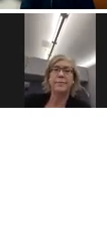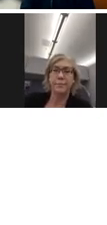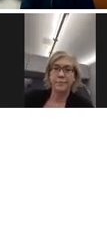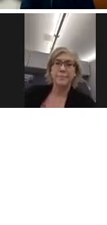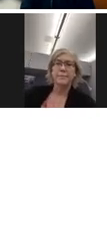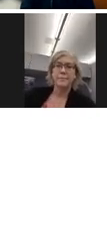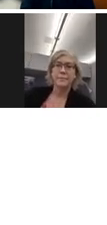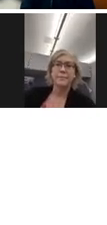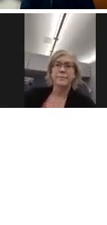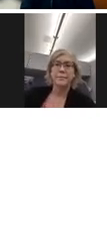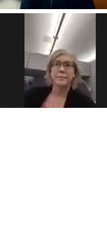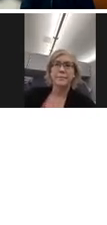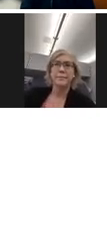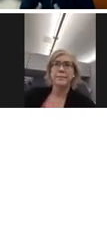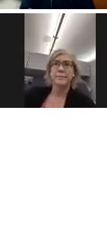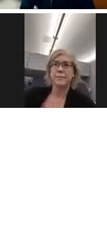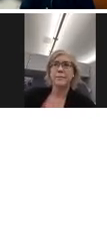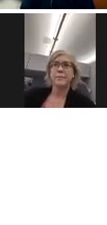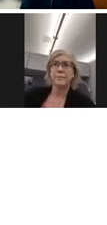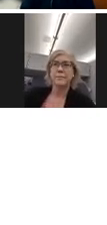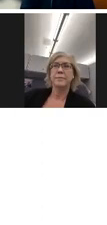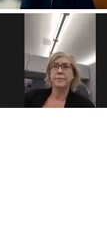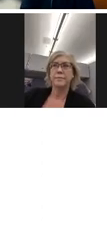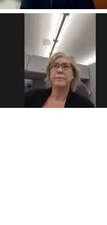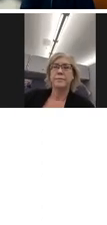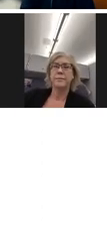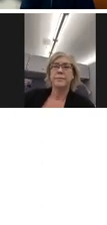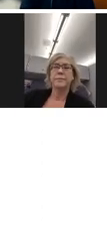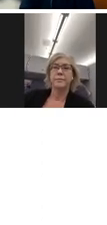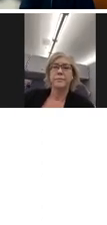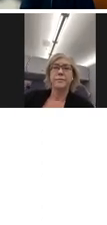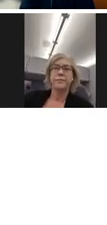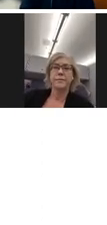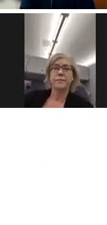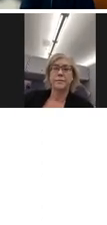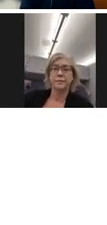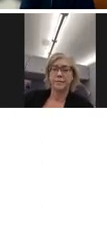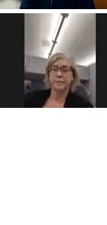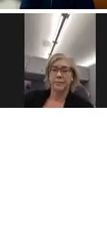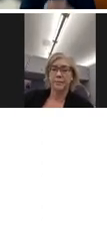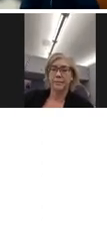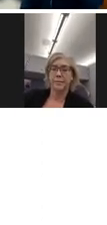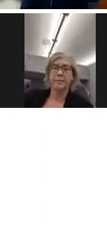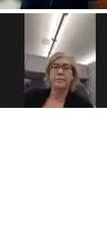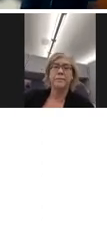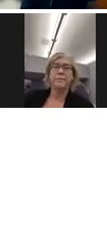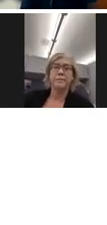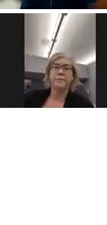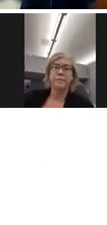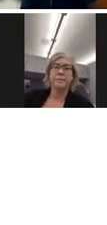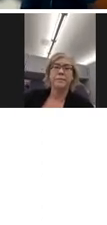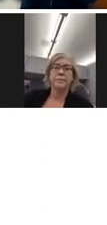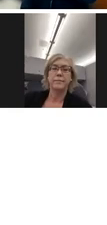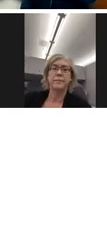that we currently run through our regular formula funding. SETA has been in this business